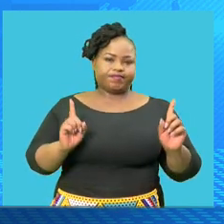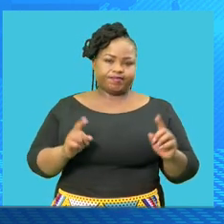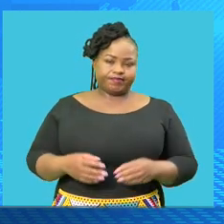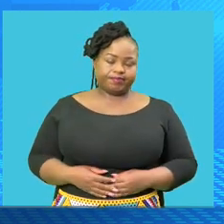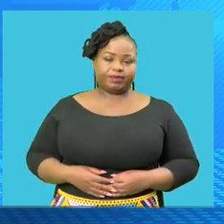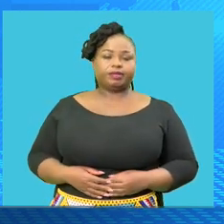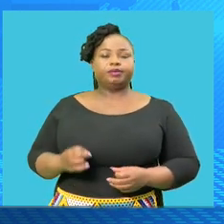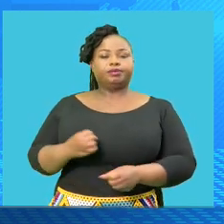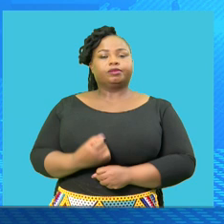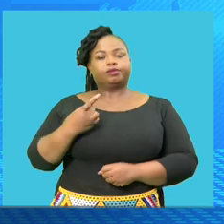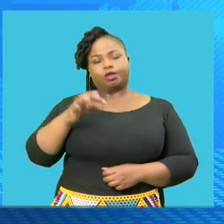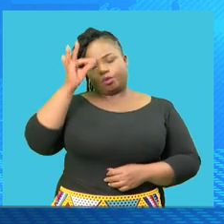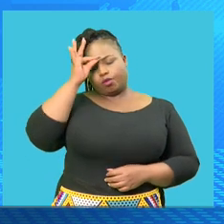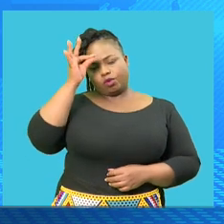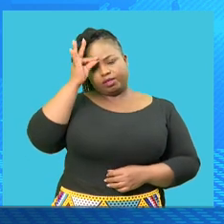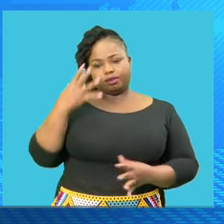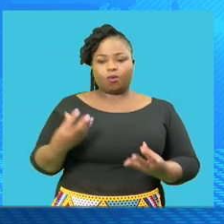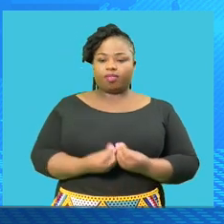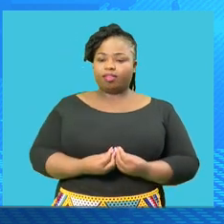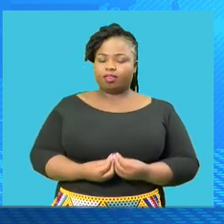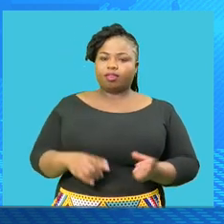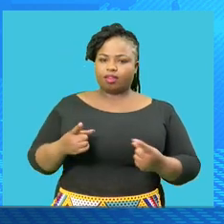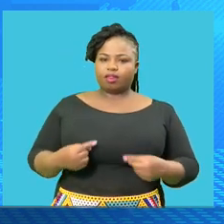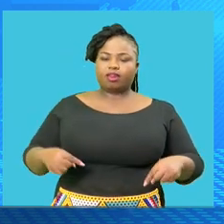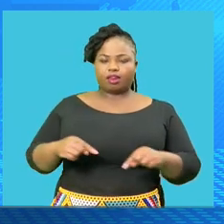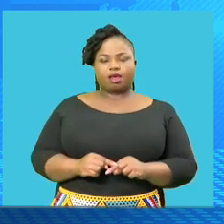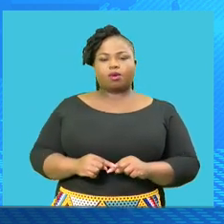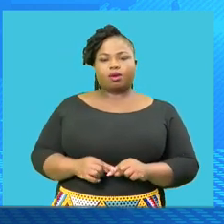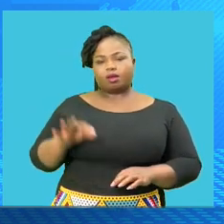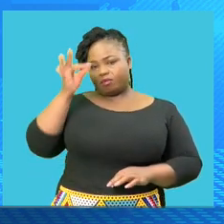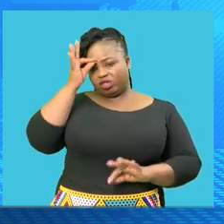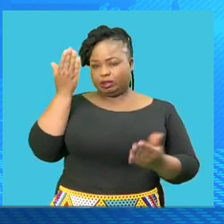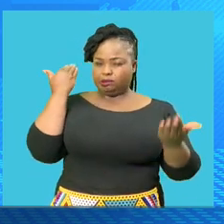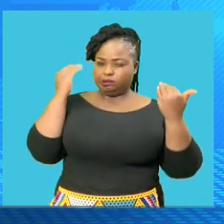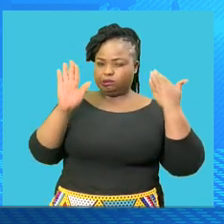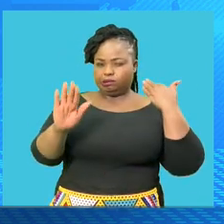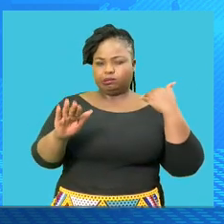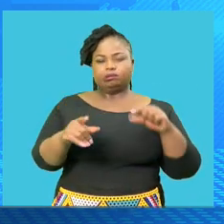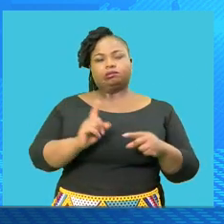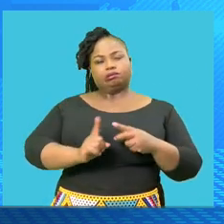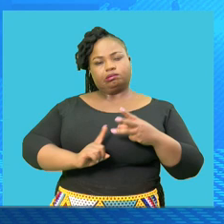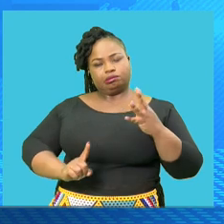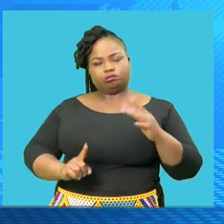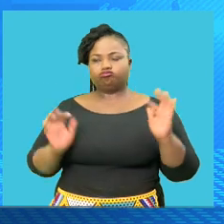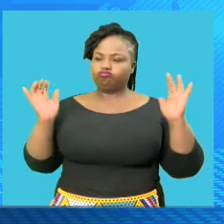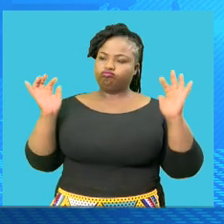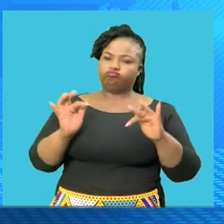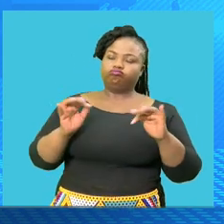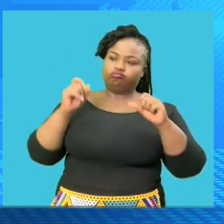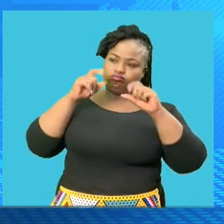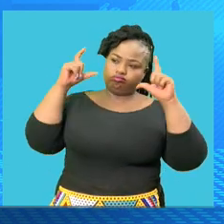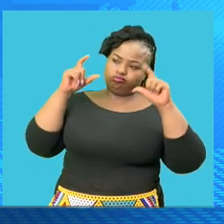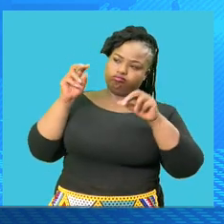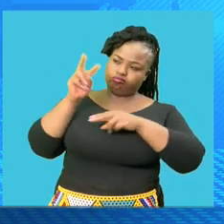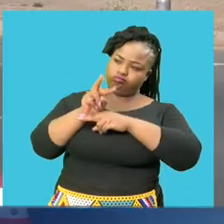the houghton traffic police together with our wardens and other law enforcement agencies will be on higher lead